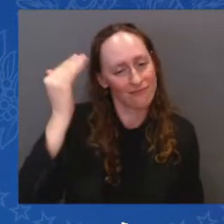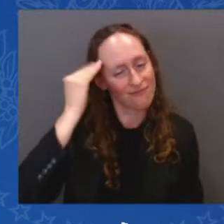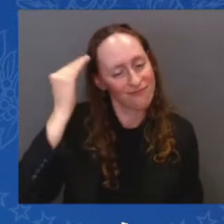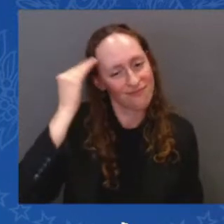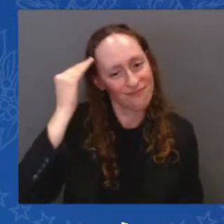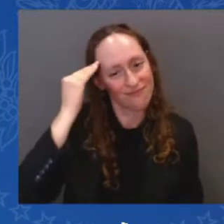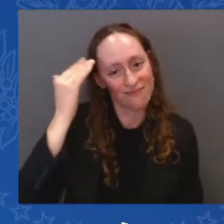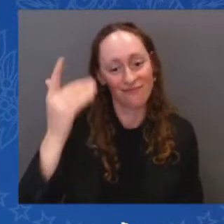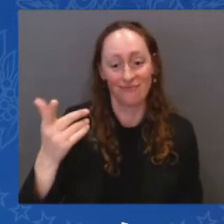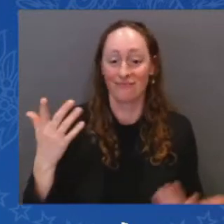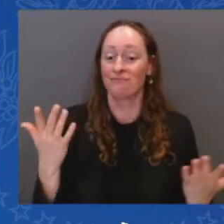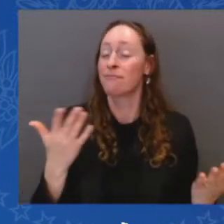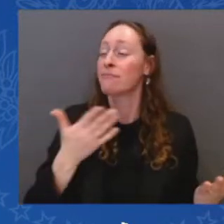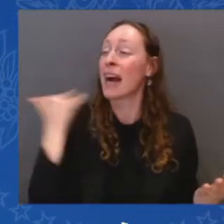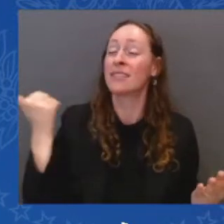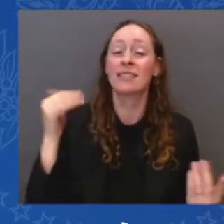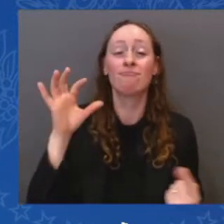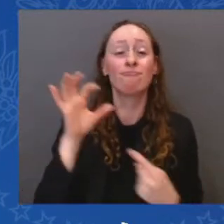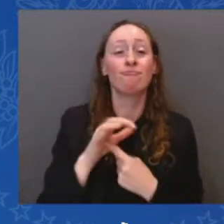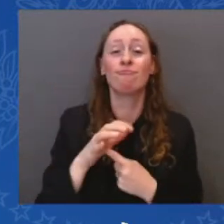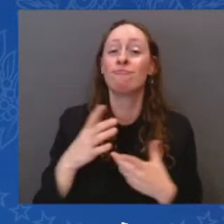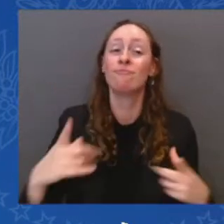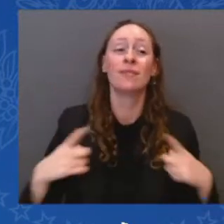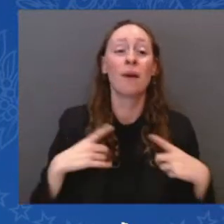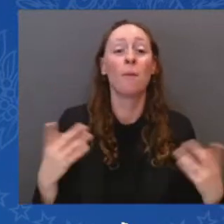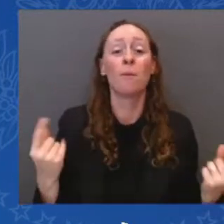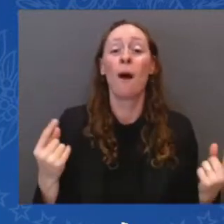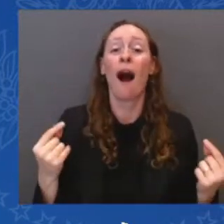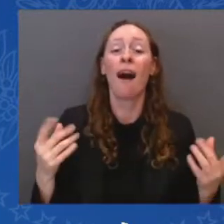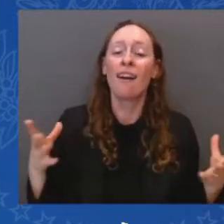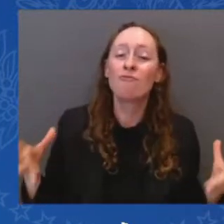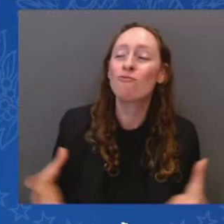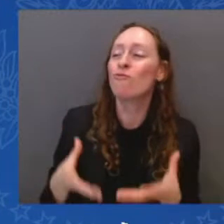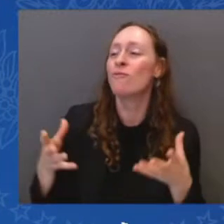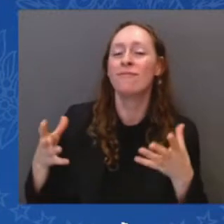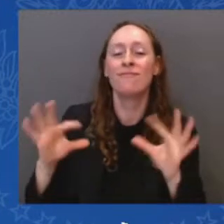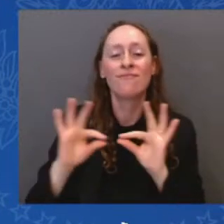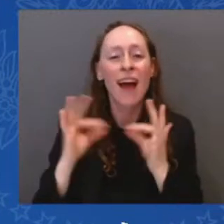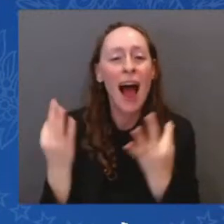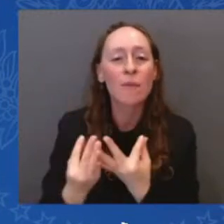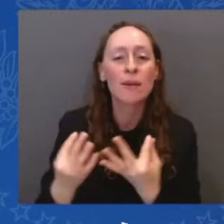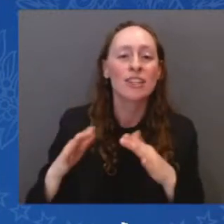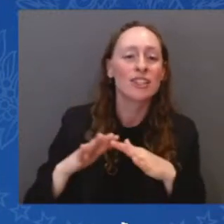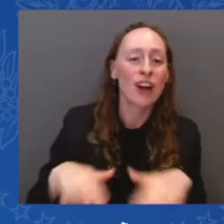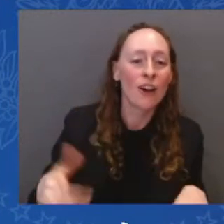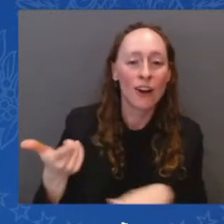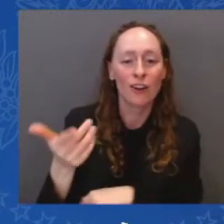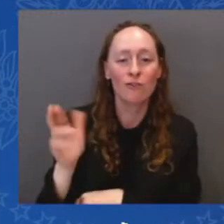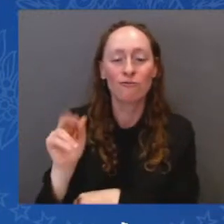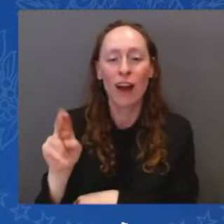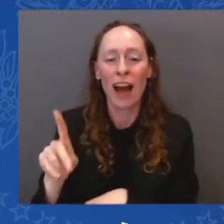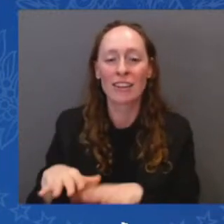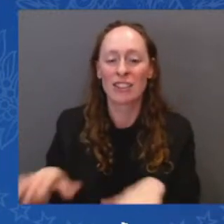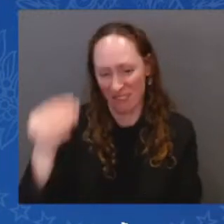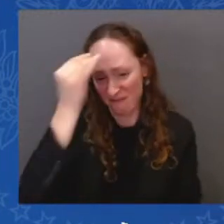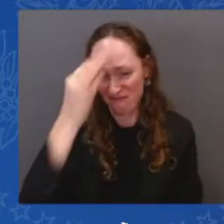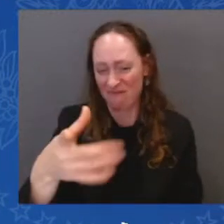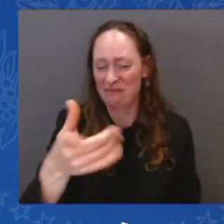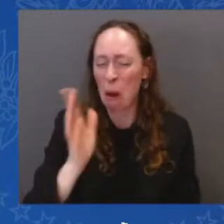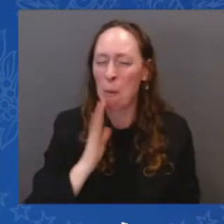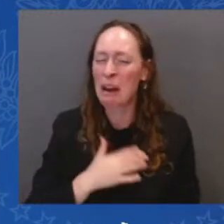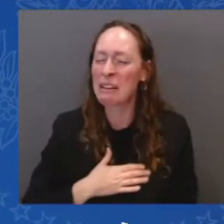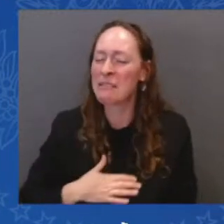kids. That's going to be fun, man. I tell you what, I love my kids. I'm crazy about